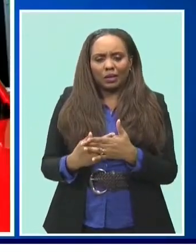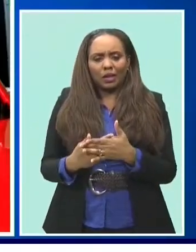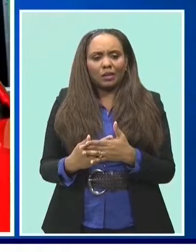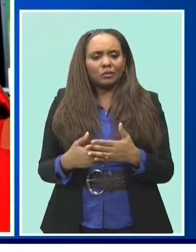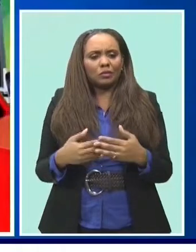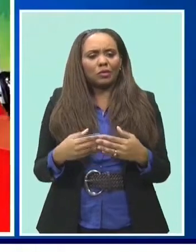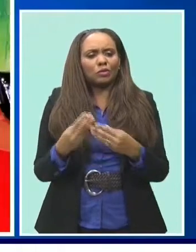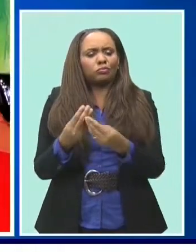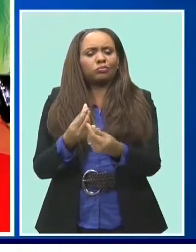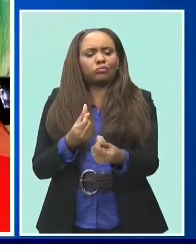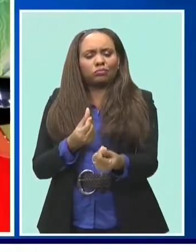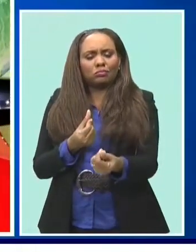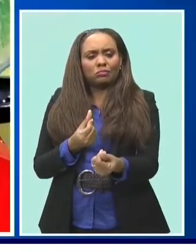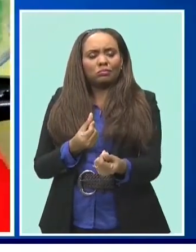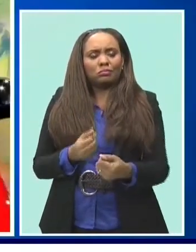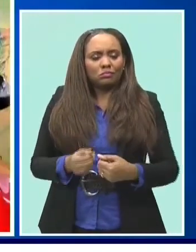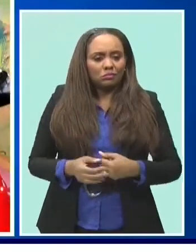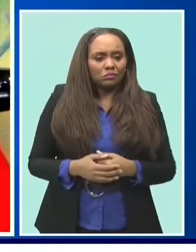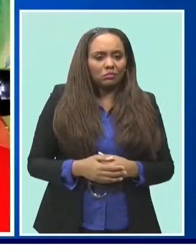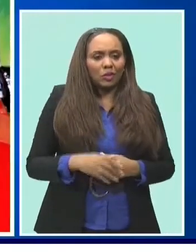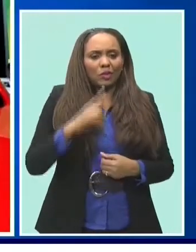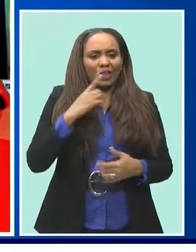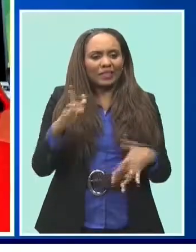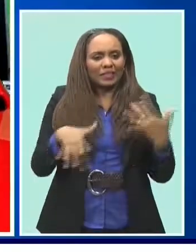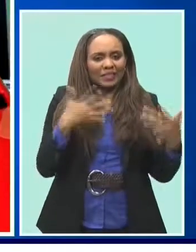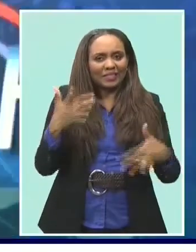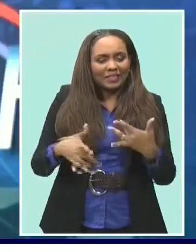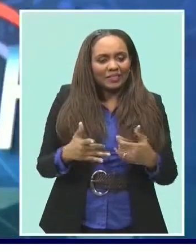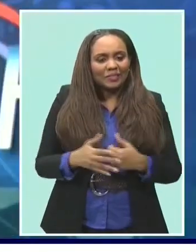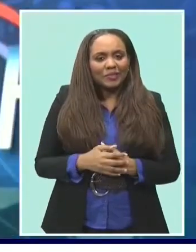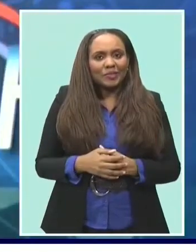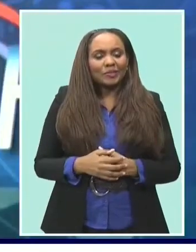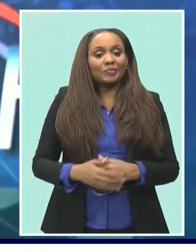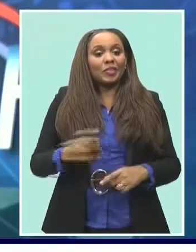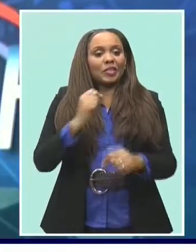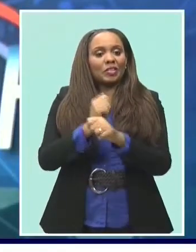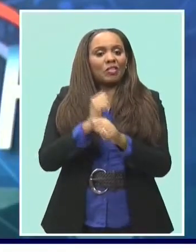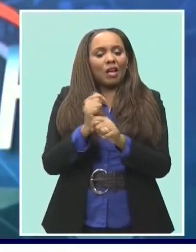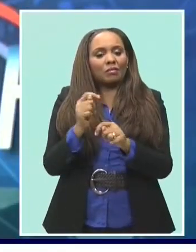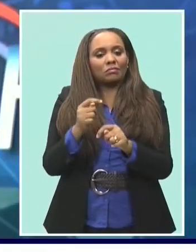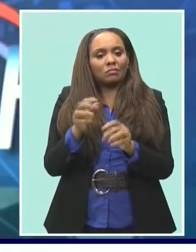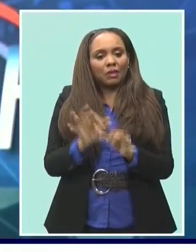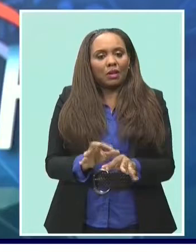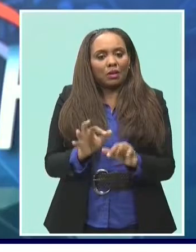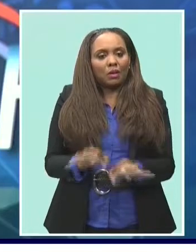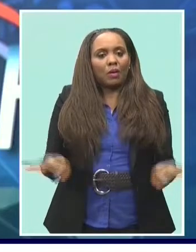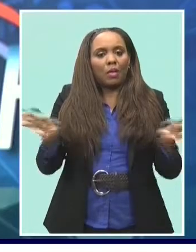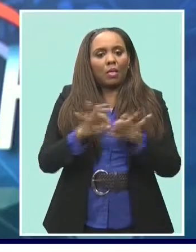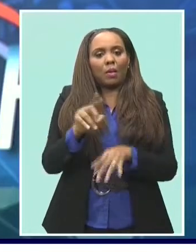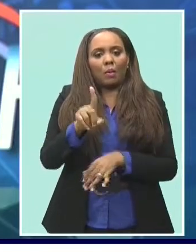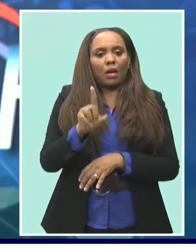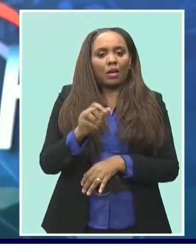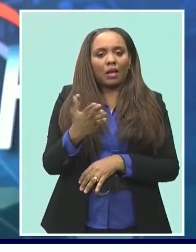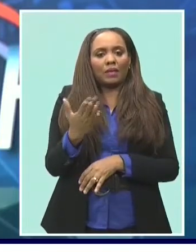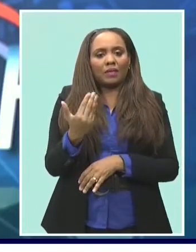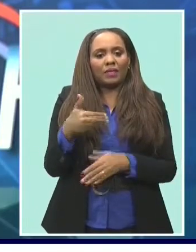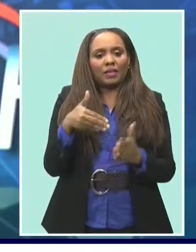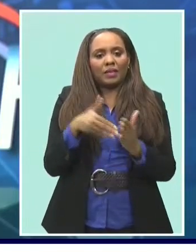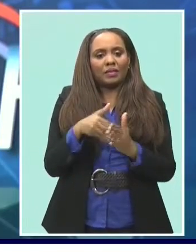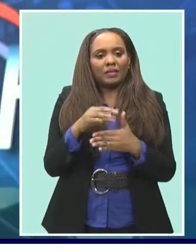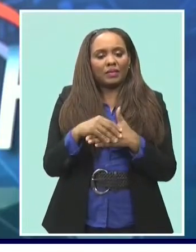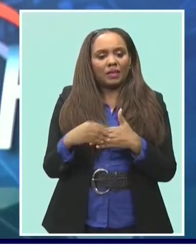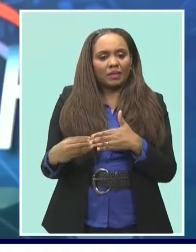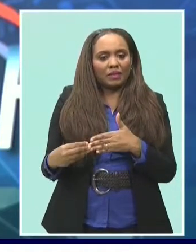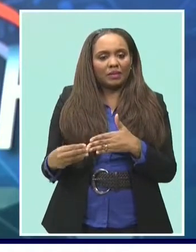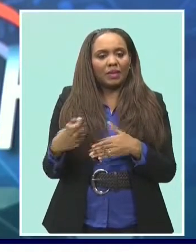drive. Yeah, really excited. The truck is valued at $115,000, and